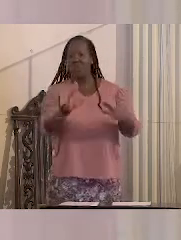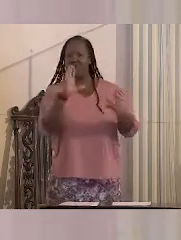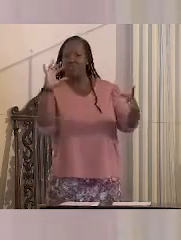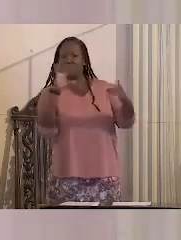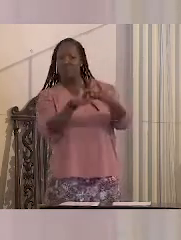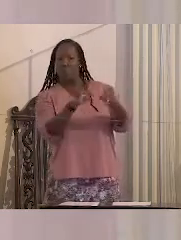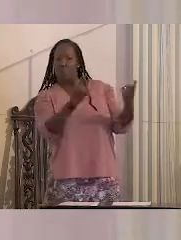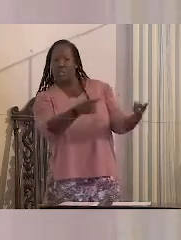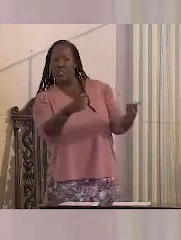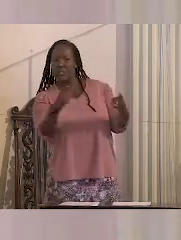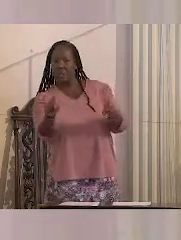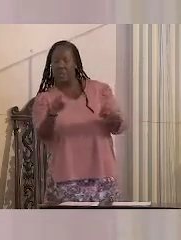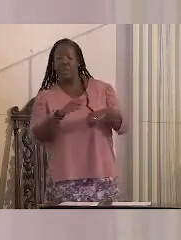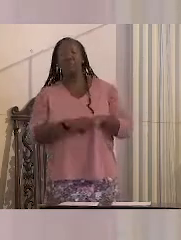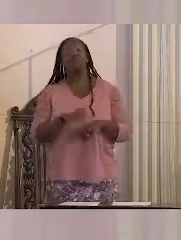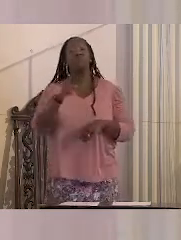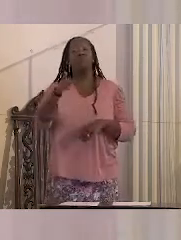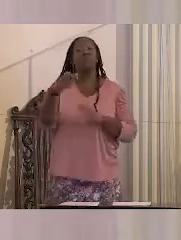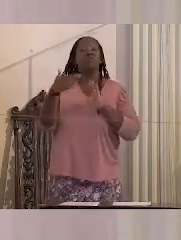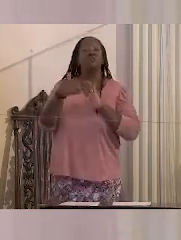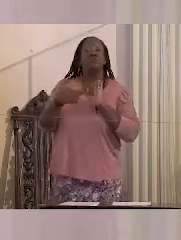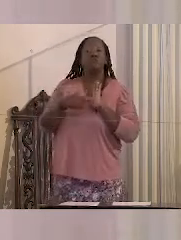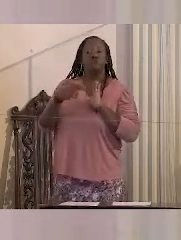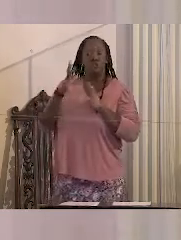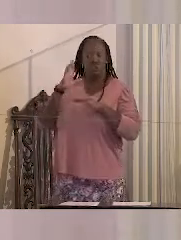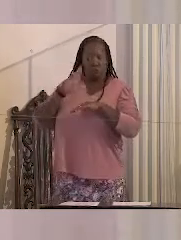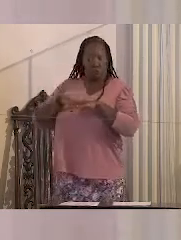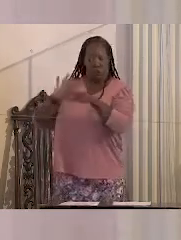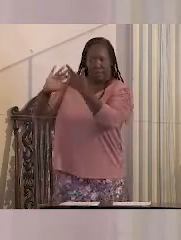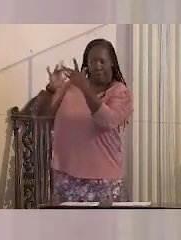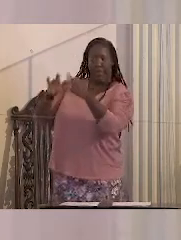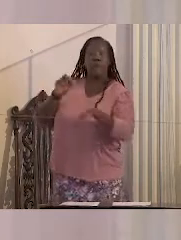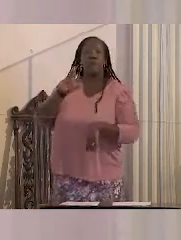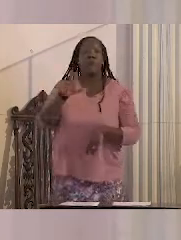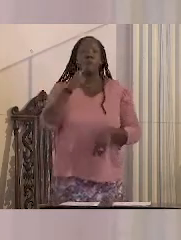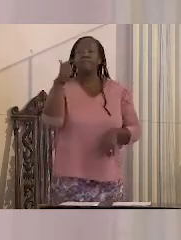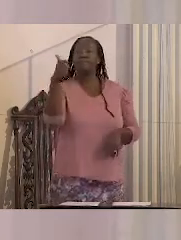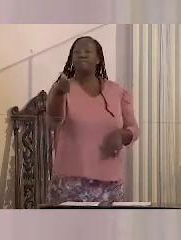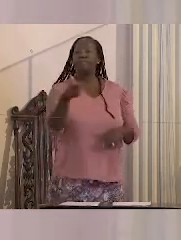sign up through the link posted in the chat or on the All Souls website.